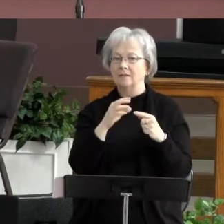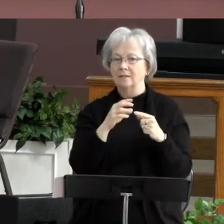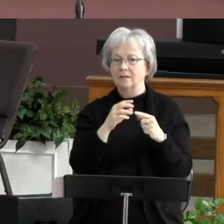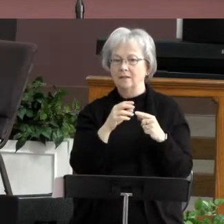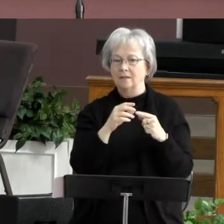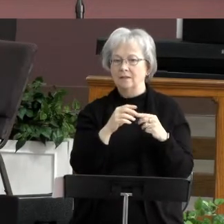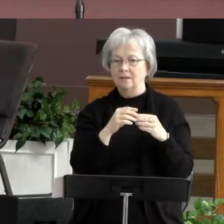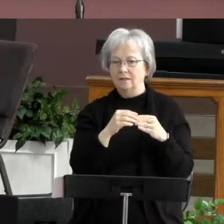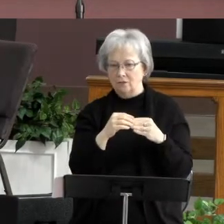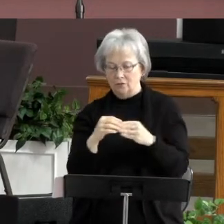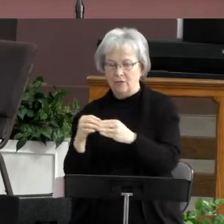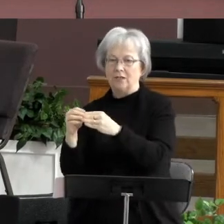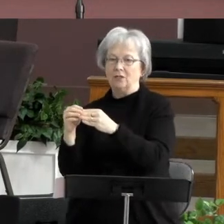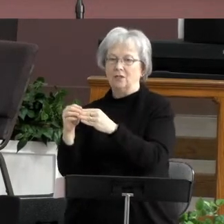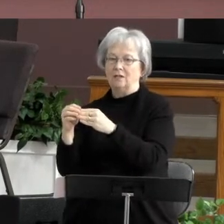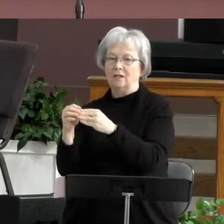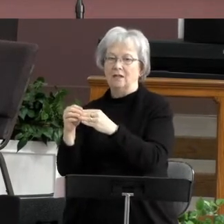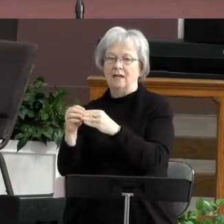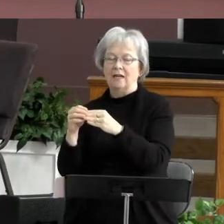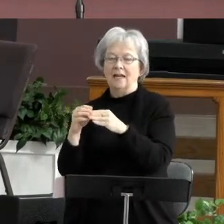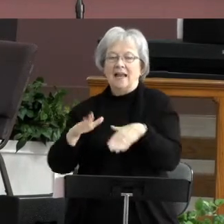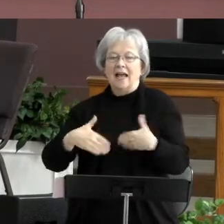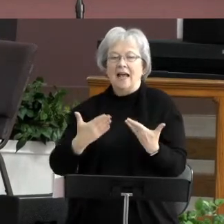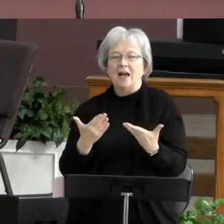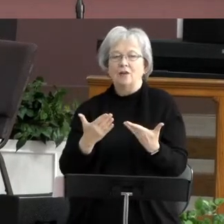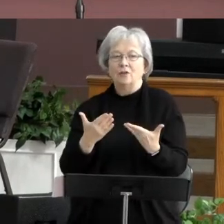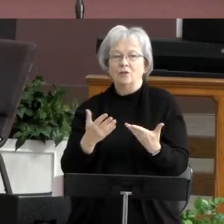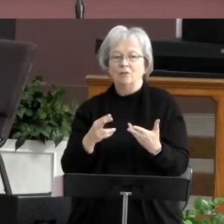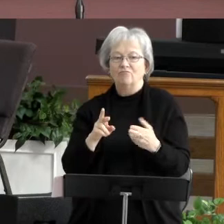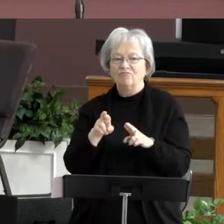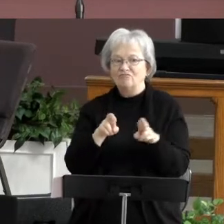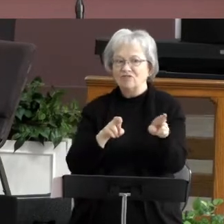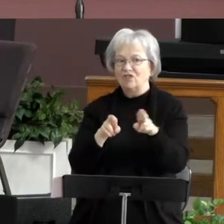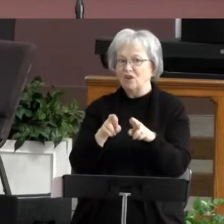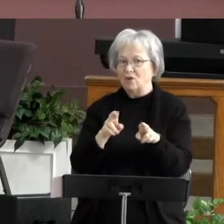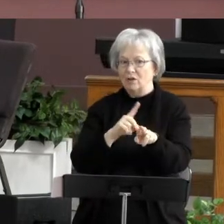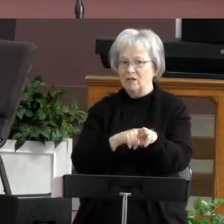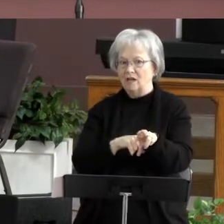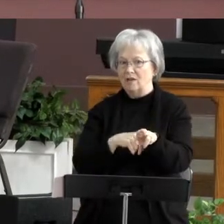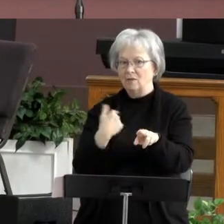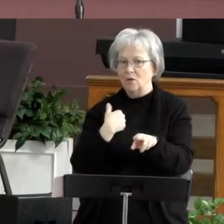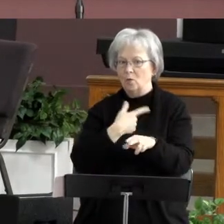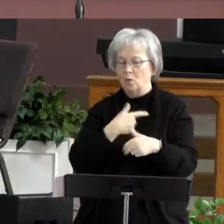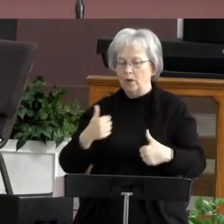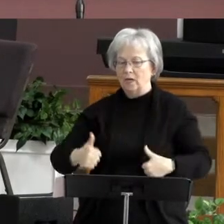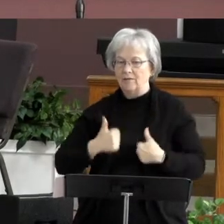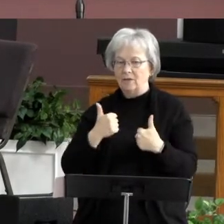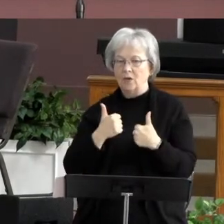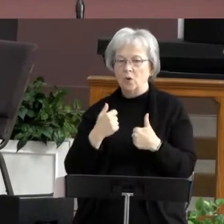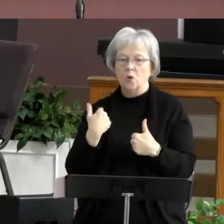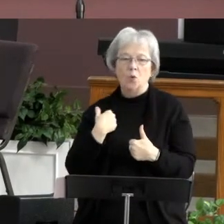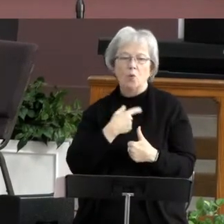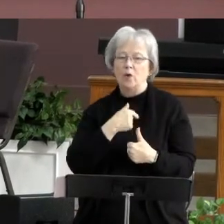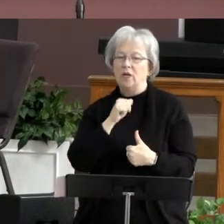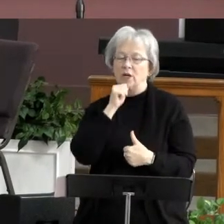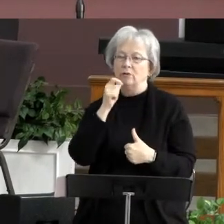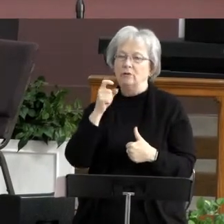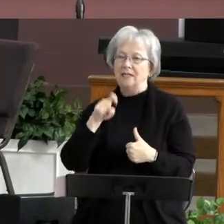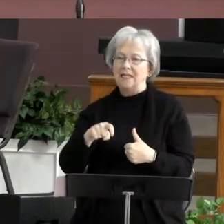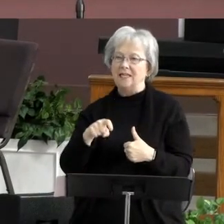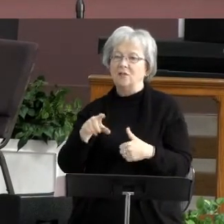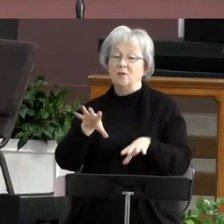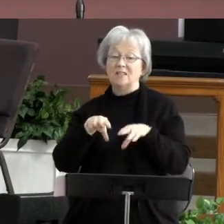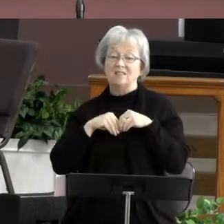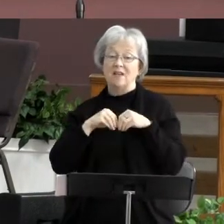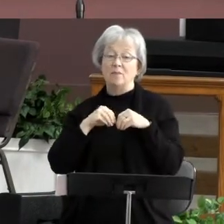handle the times that we're living in. We don't have to accept what the world throws upon us, because